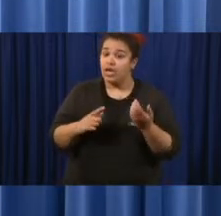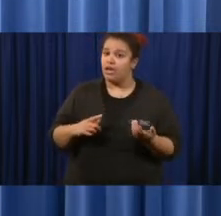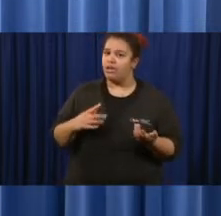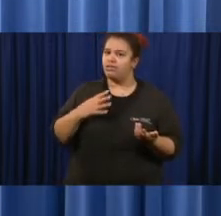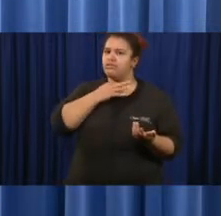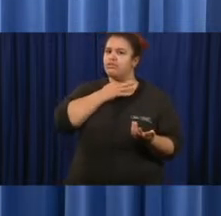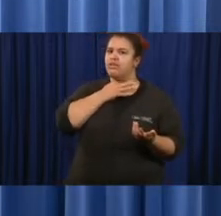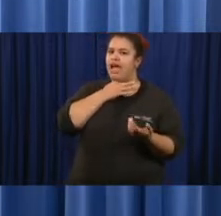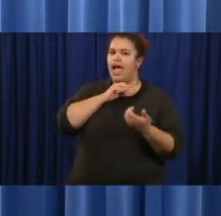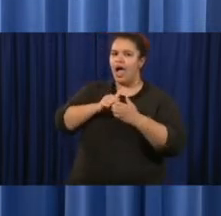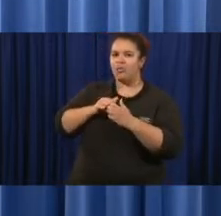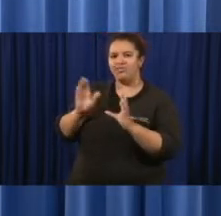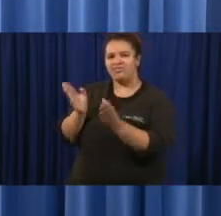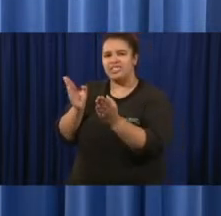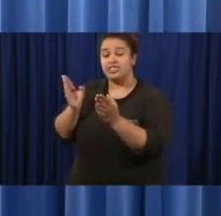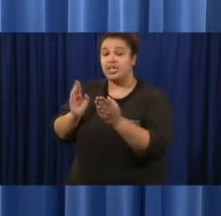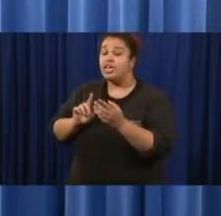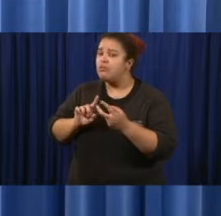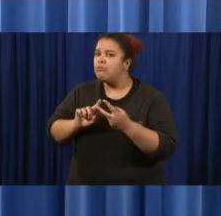What do you think?